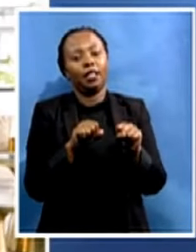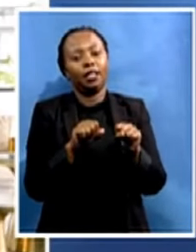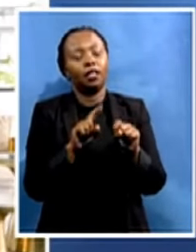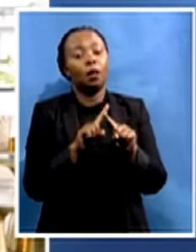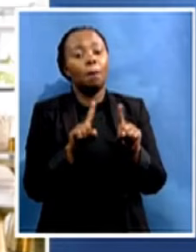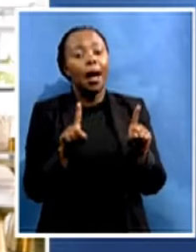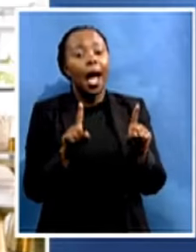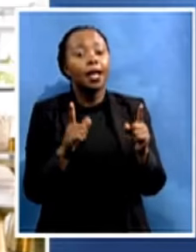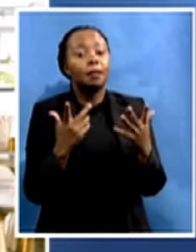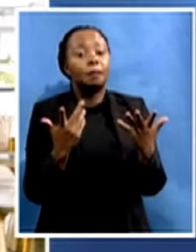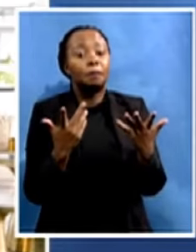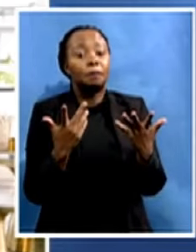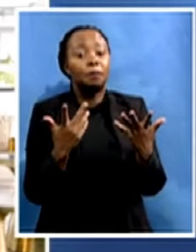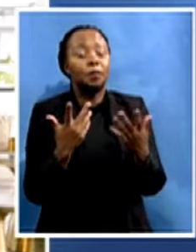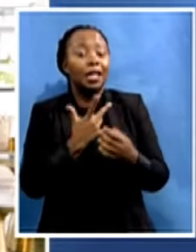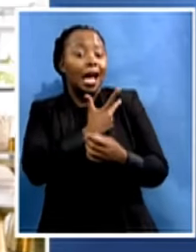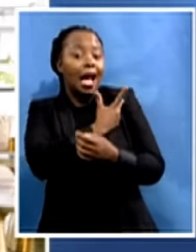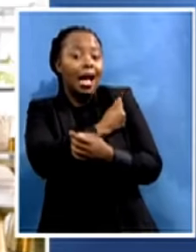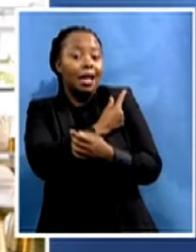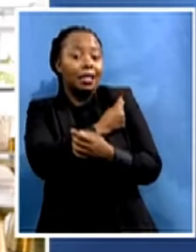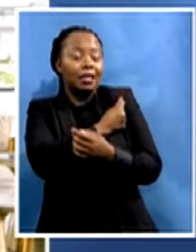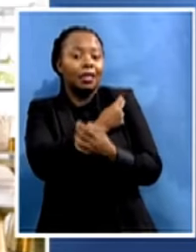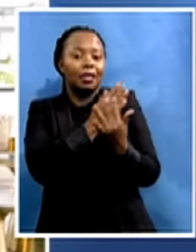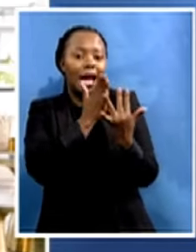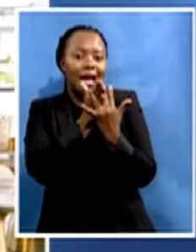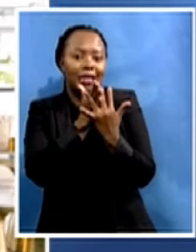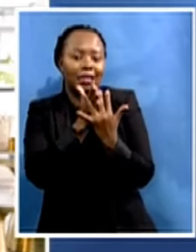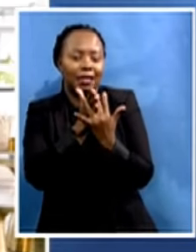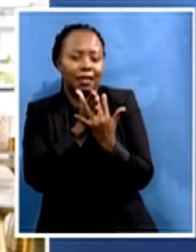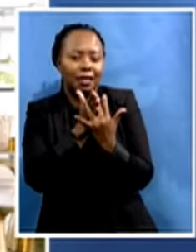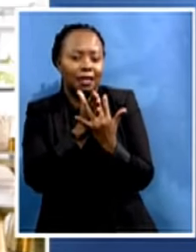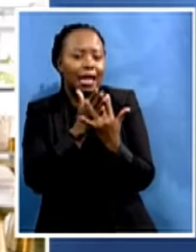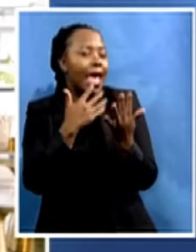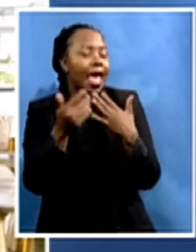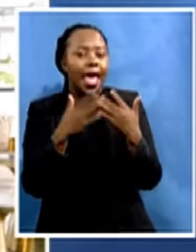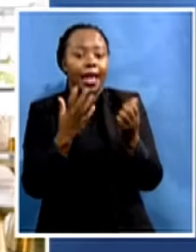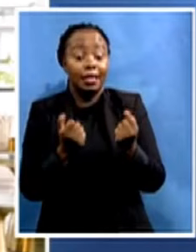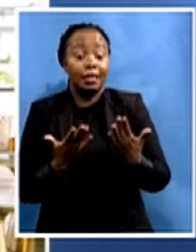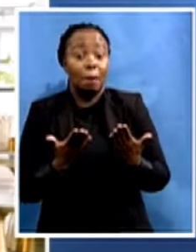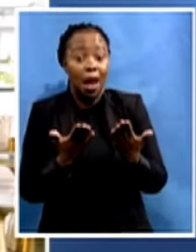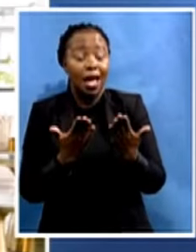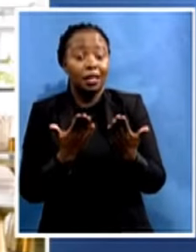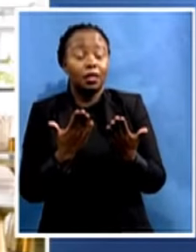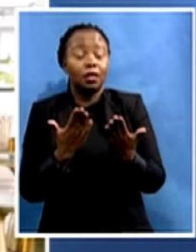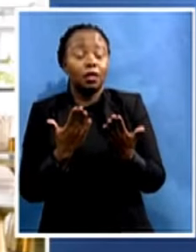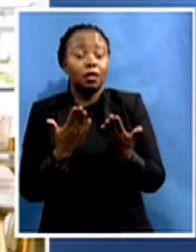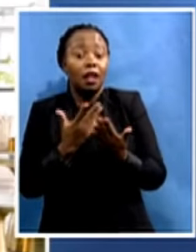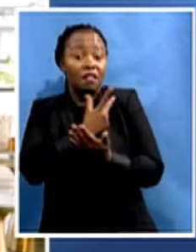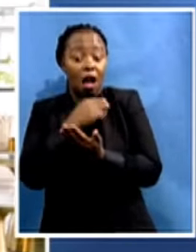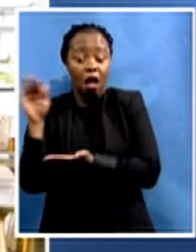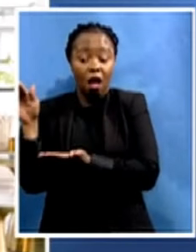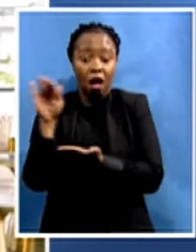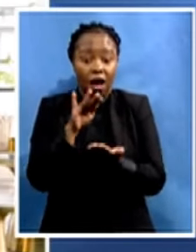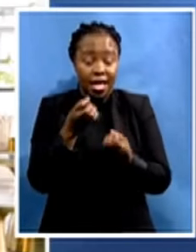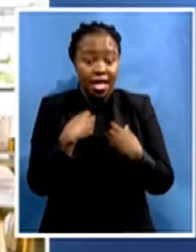any supplier that is, able to give us those vaccines. Because when you have just one